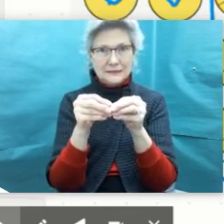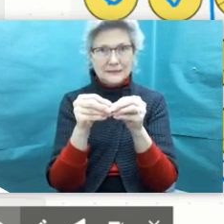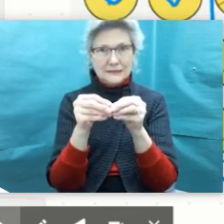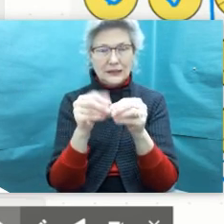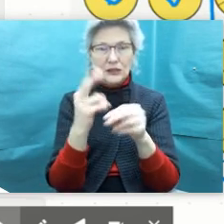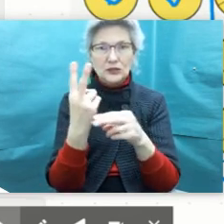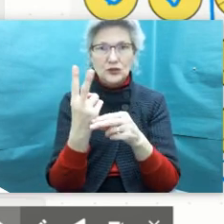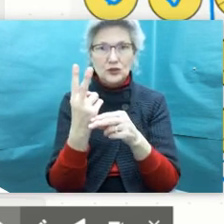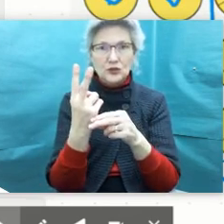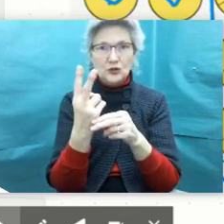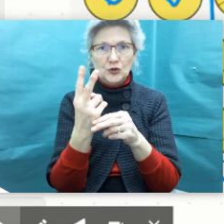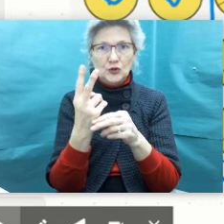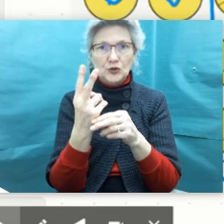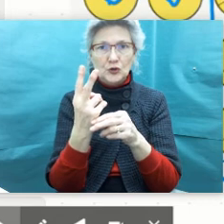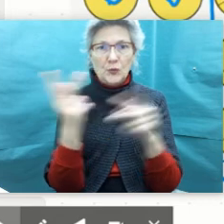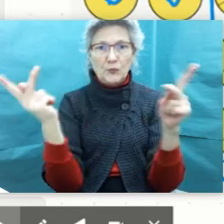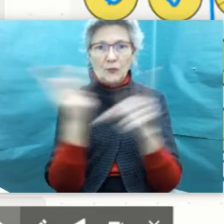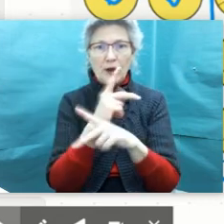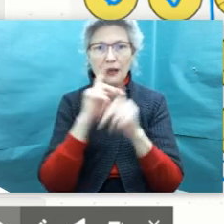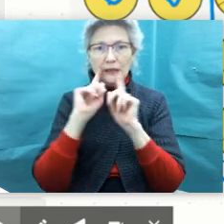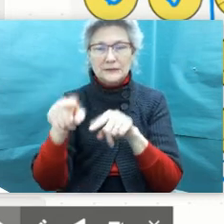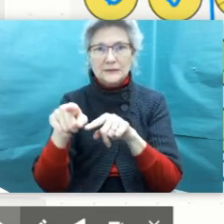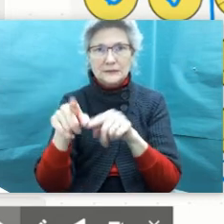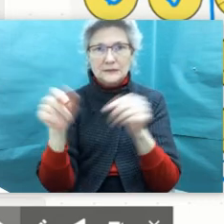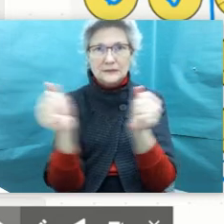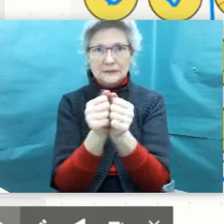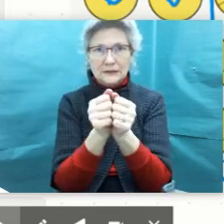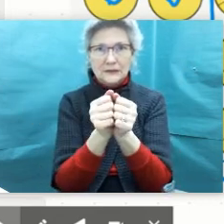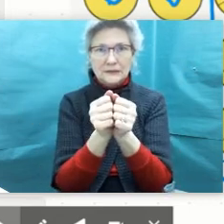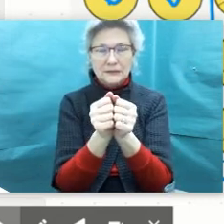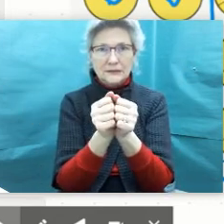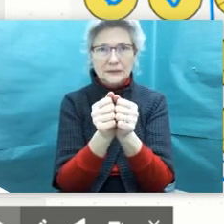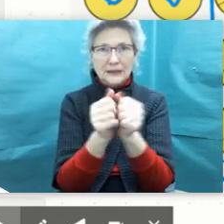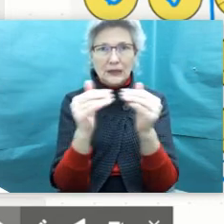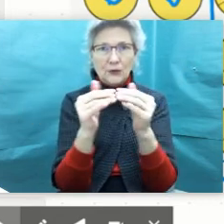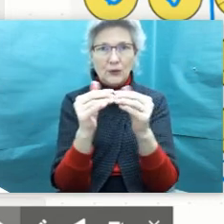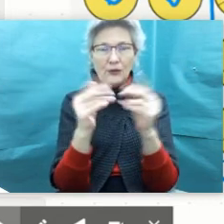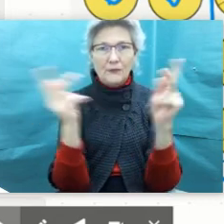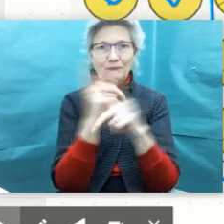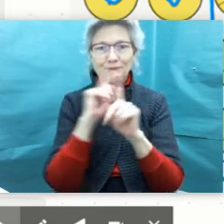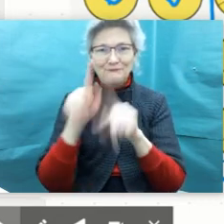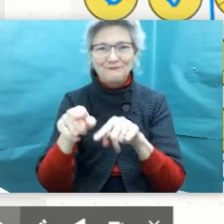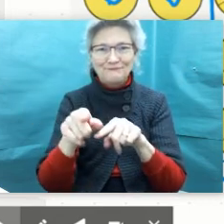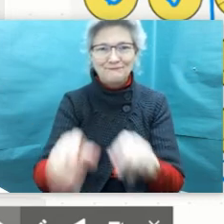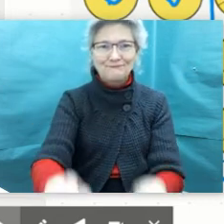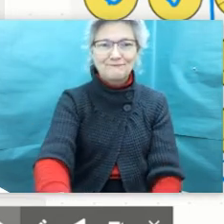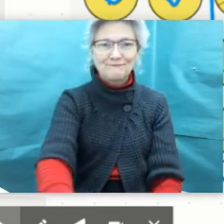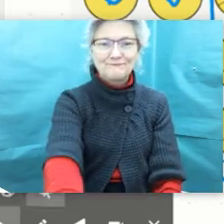two products together, right, to get our final product.